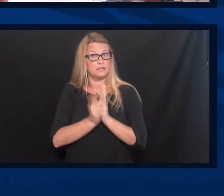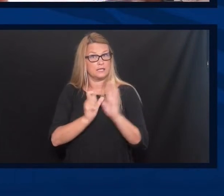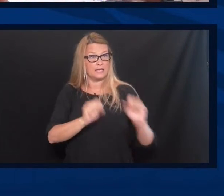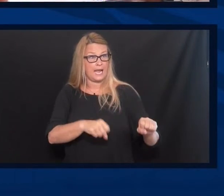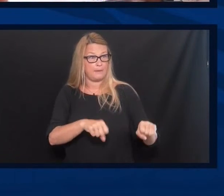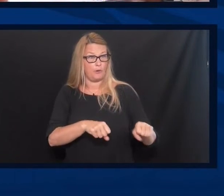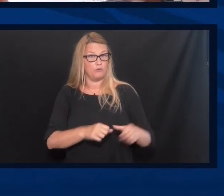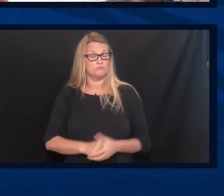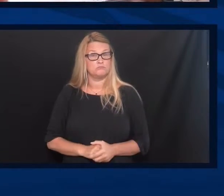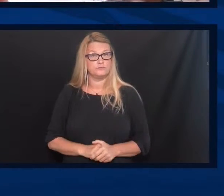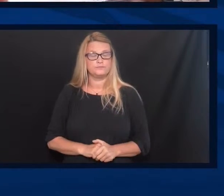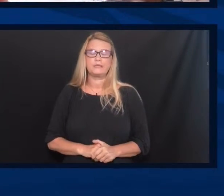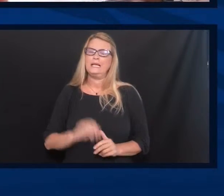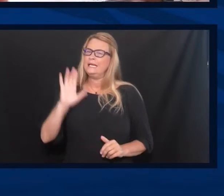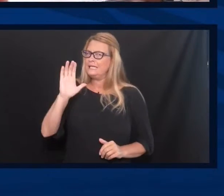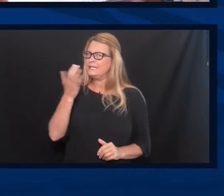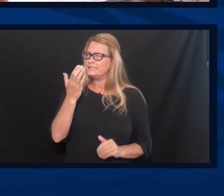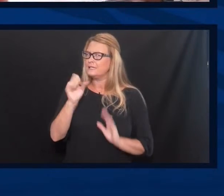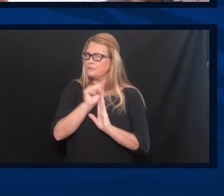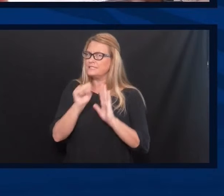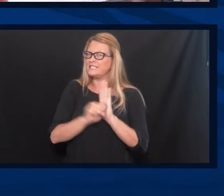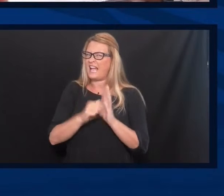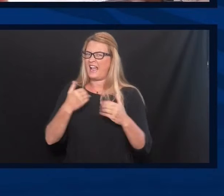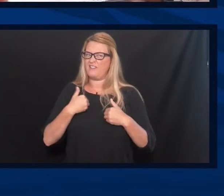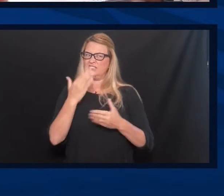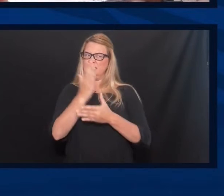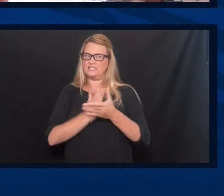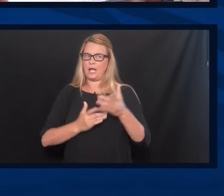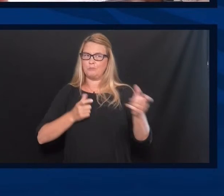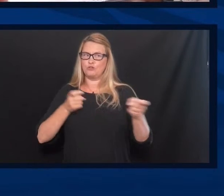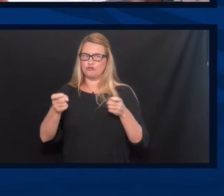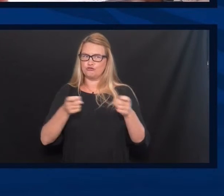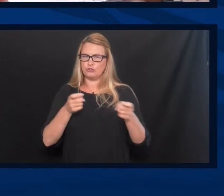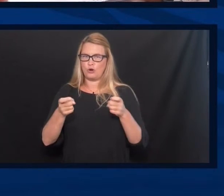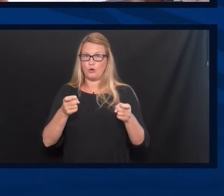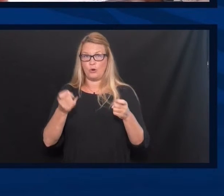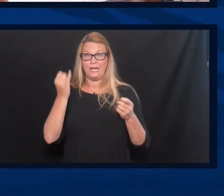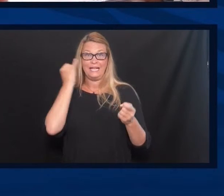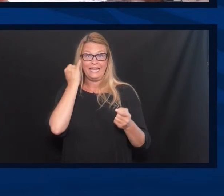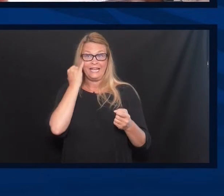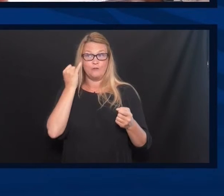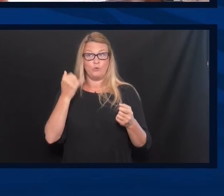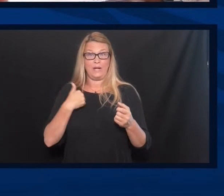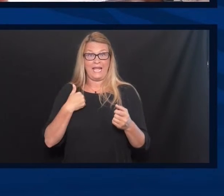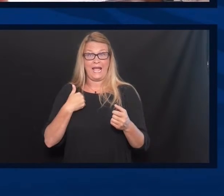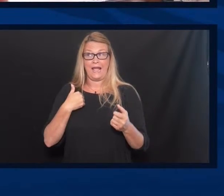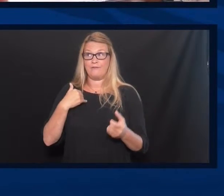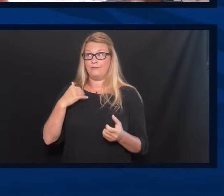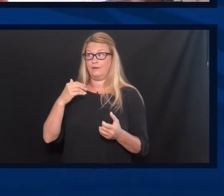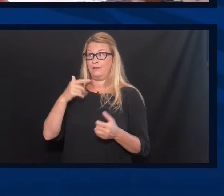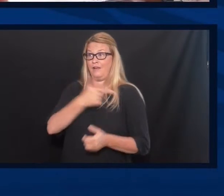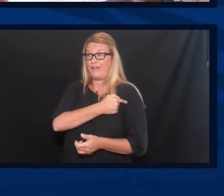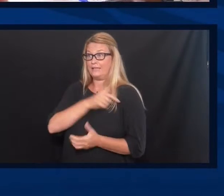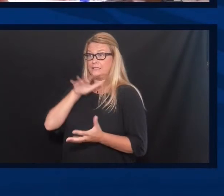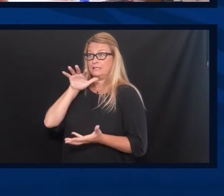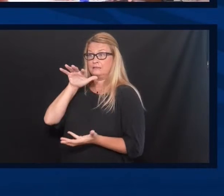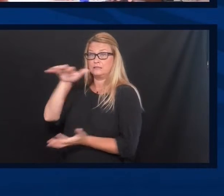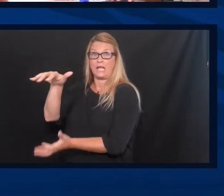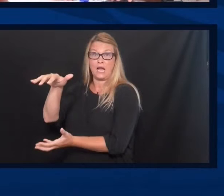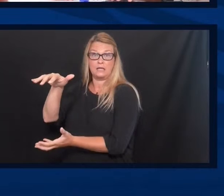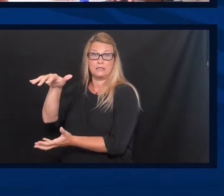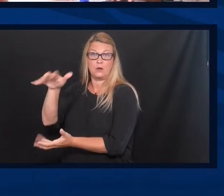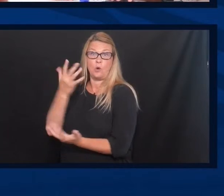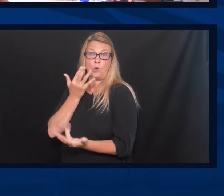so? It seems like the state would have some control of this. If we've got vaccines sitting in cabinets somewhere, give them